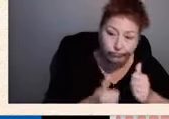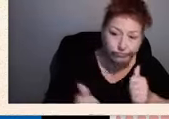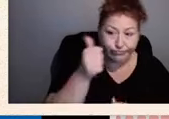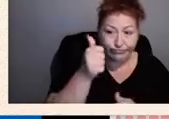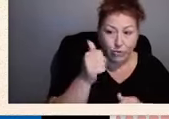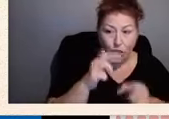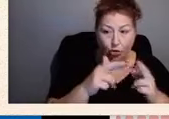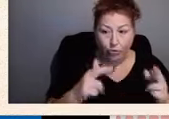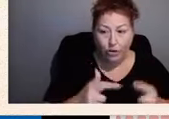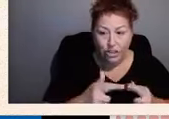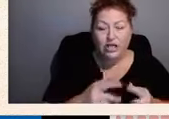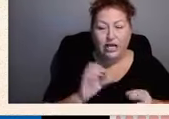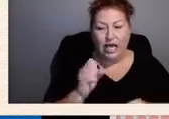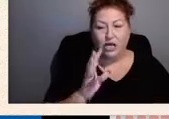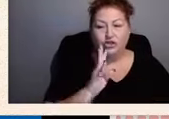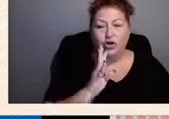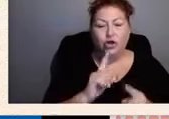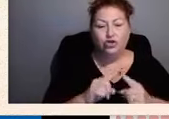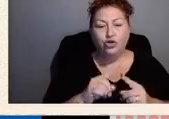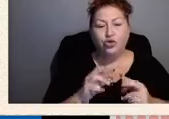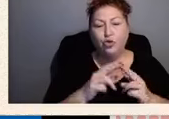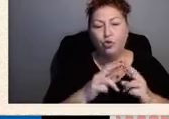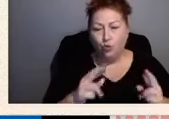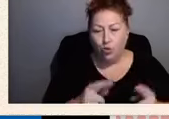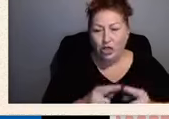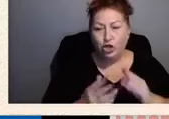speak to the regional operations manager.